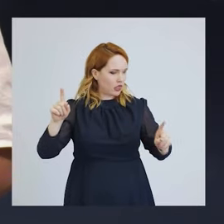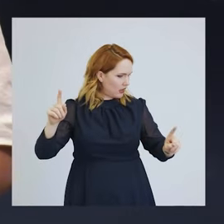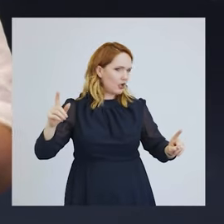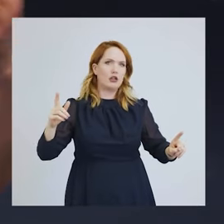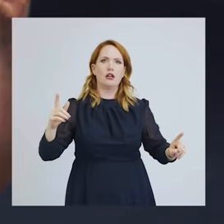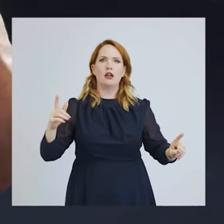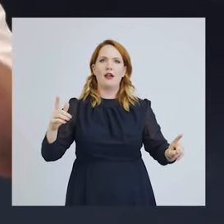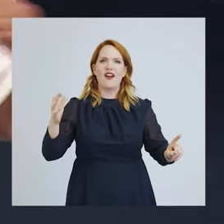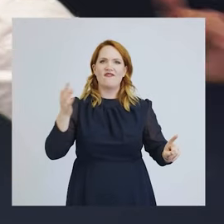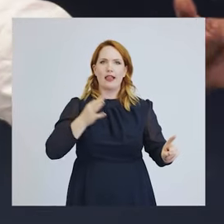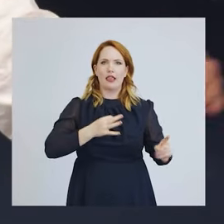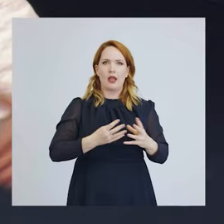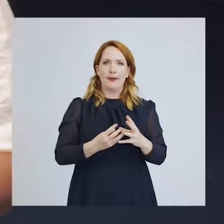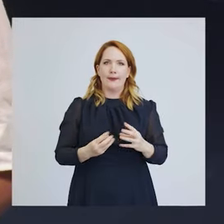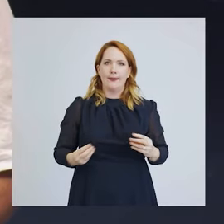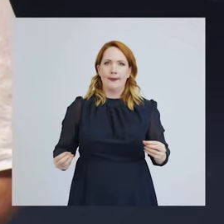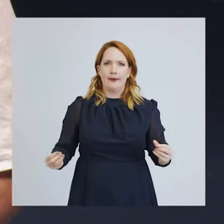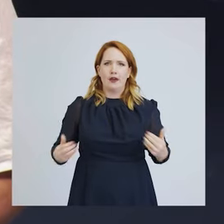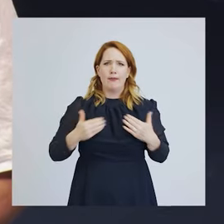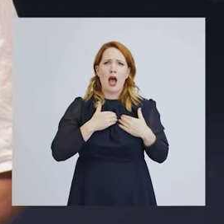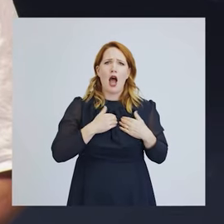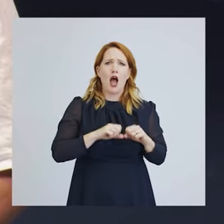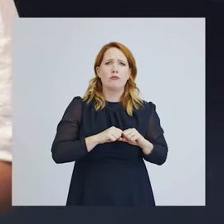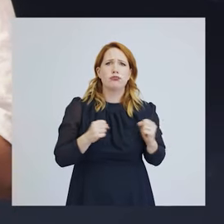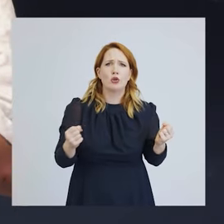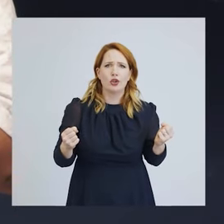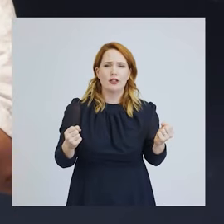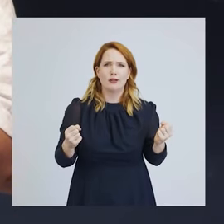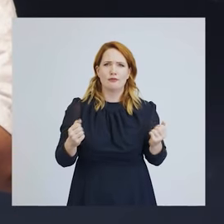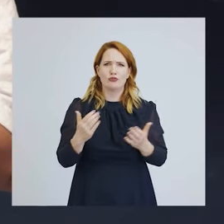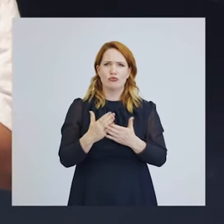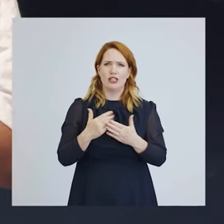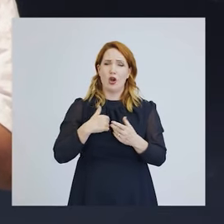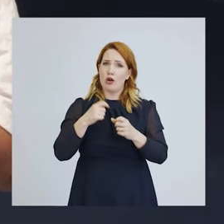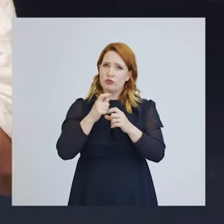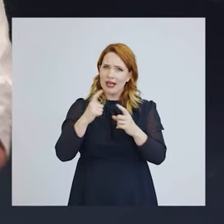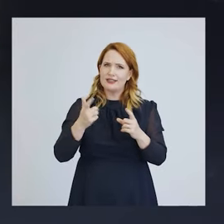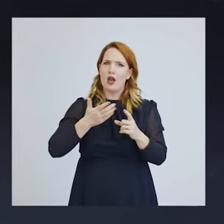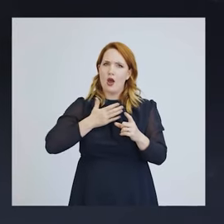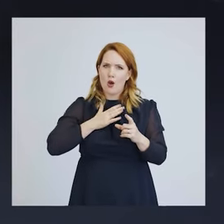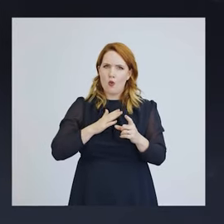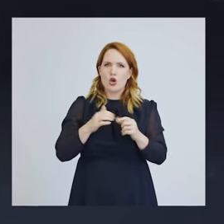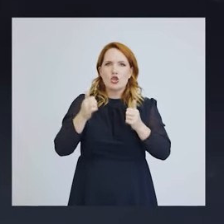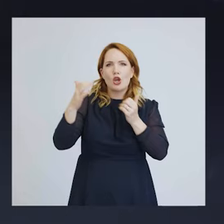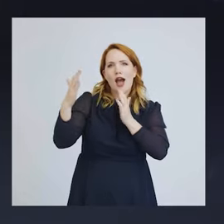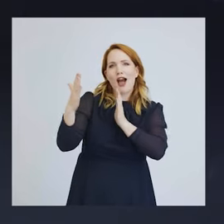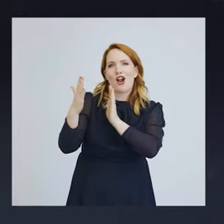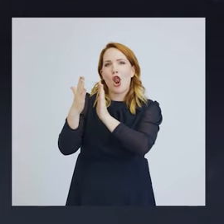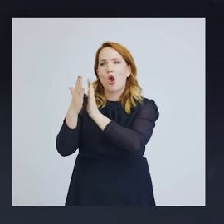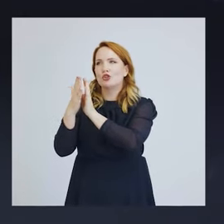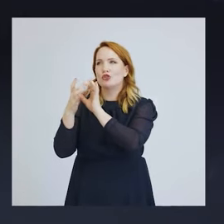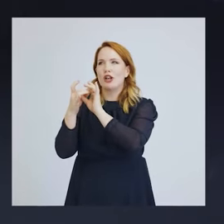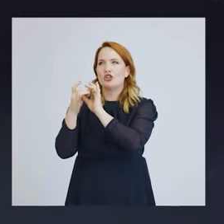for Him. And then a few weeks later, they die out in their faith. And it's broken my heart. And I've realized that all of us want